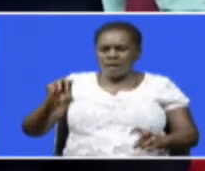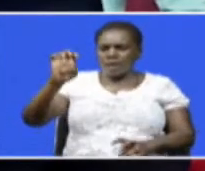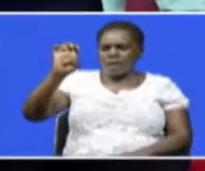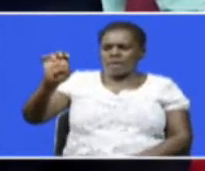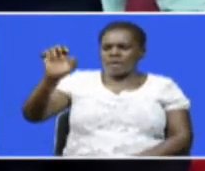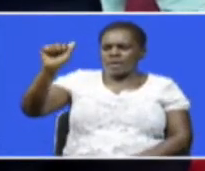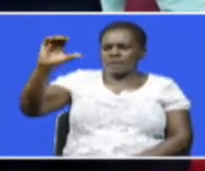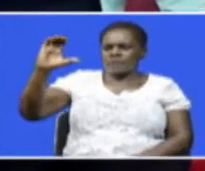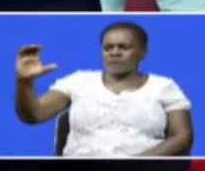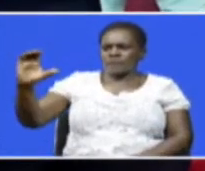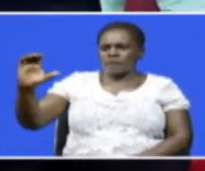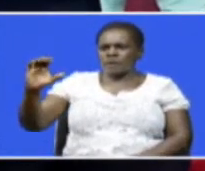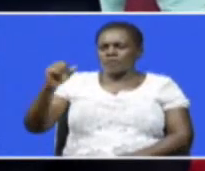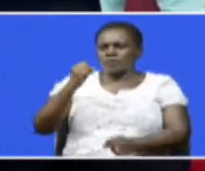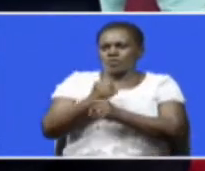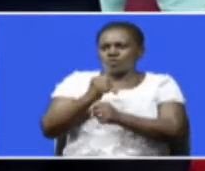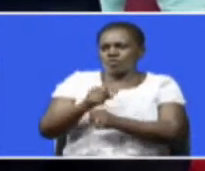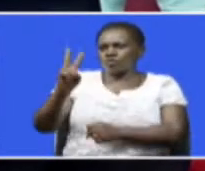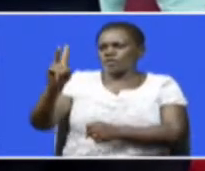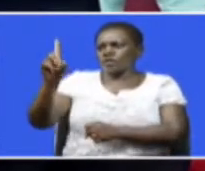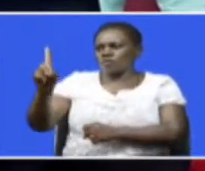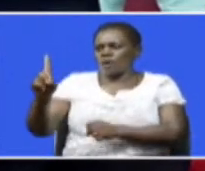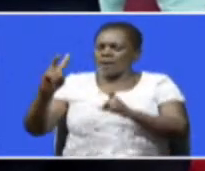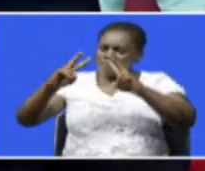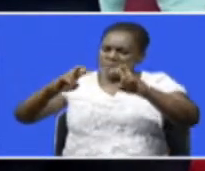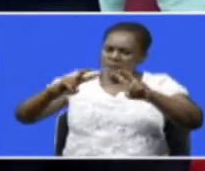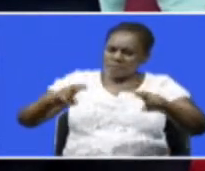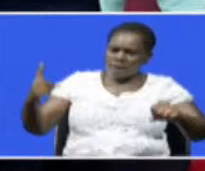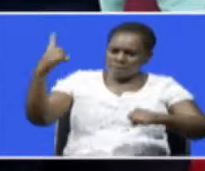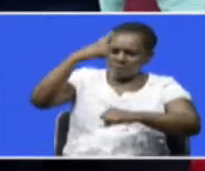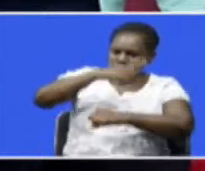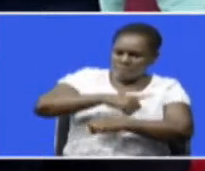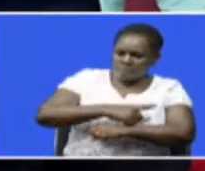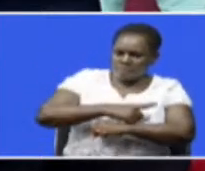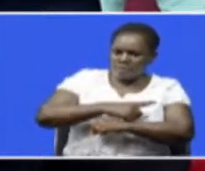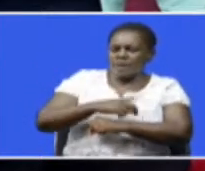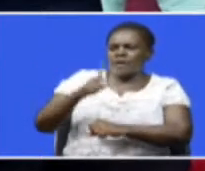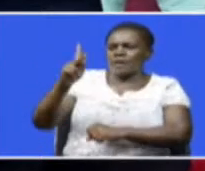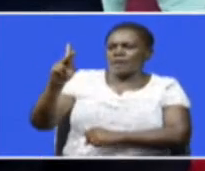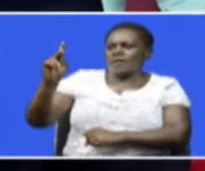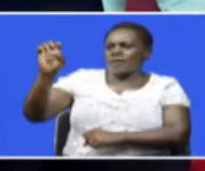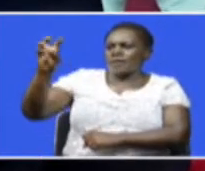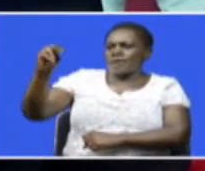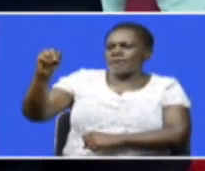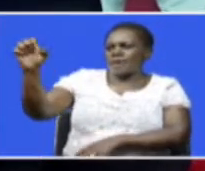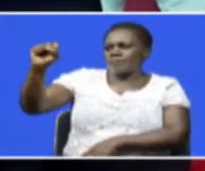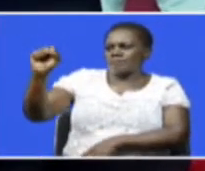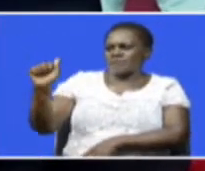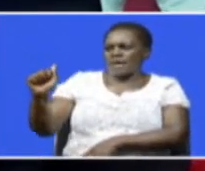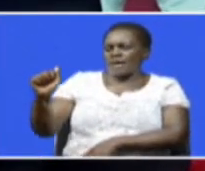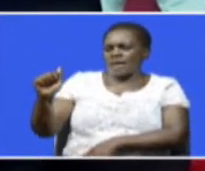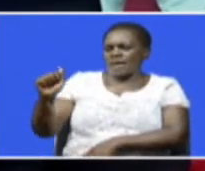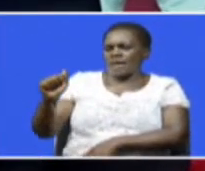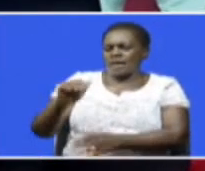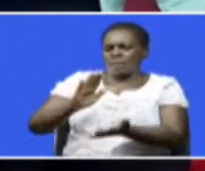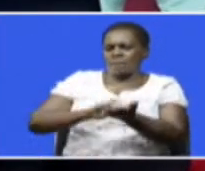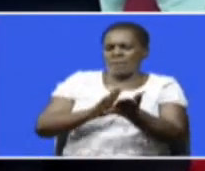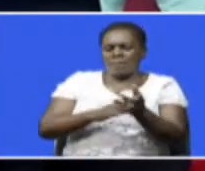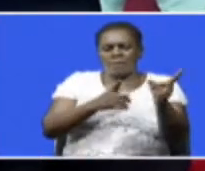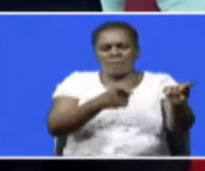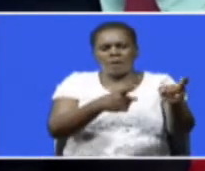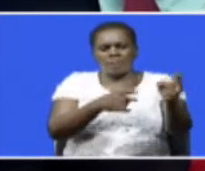EACC had done a 21-day investigation into alleged plunder at KEMSA and recommended prosecution of